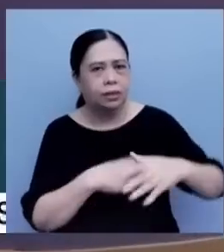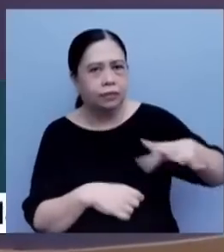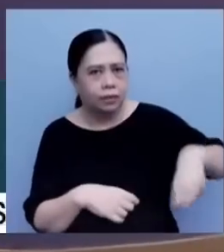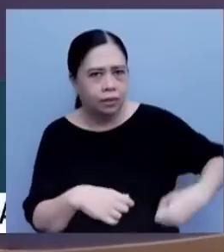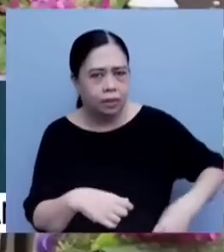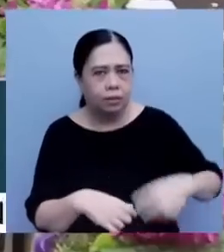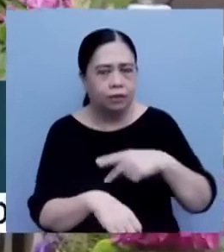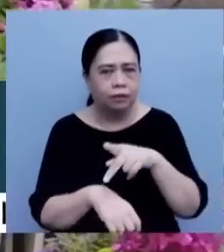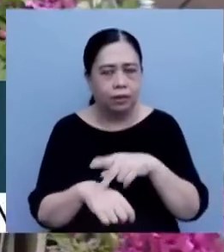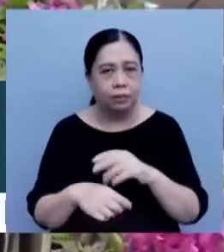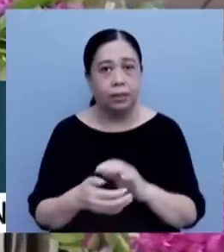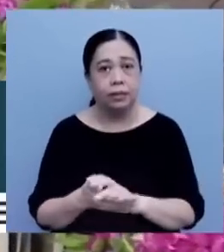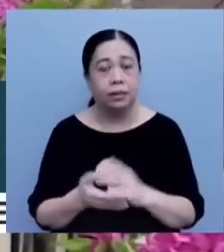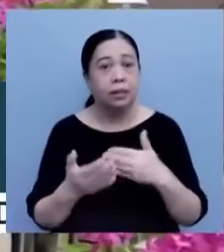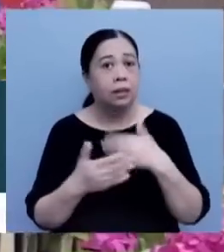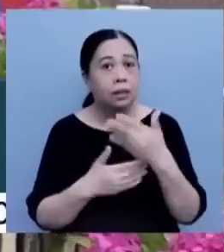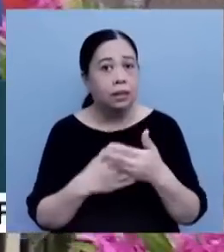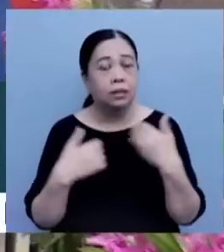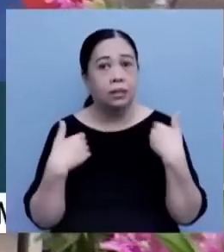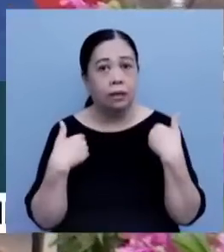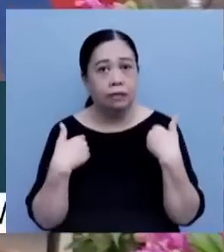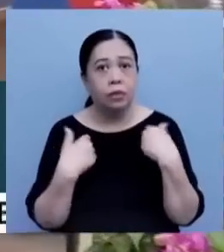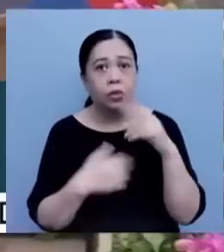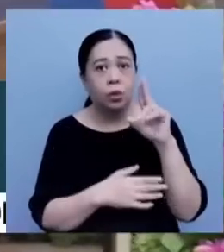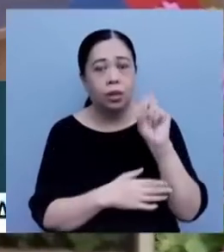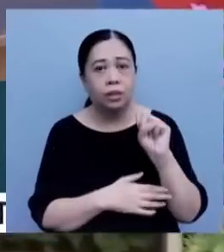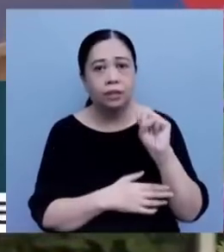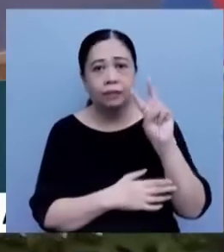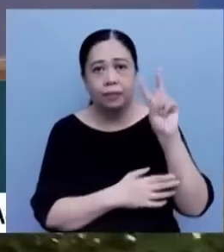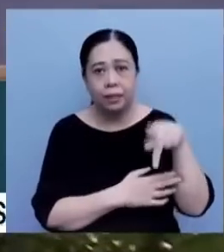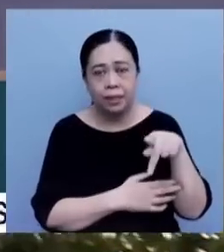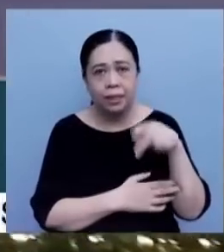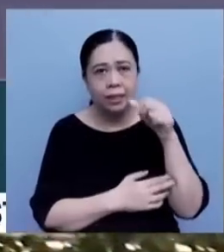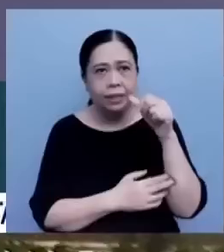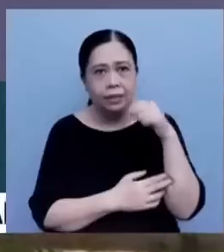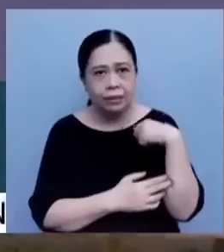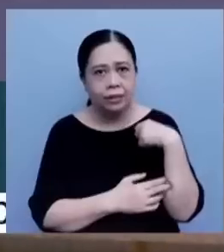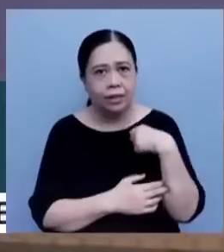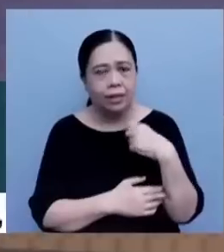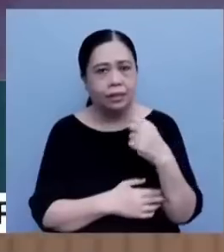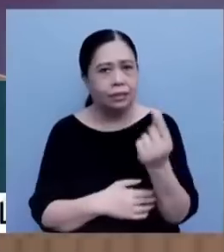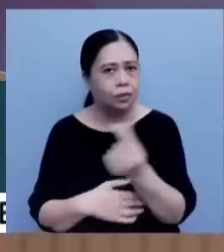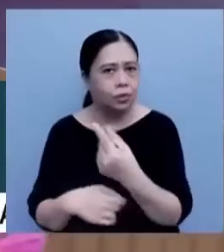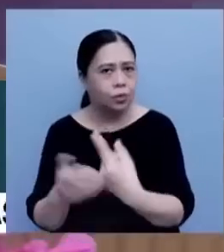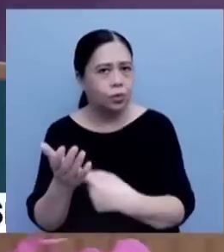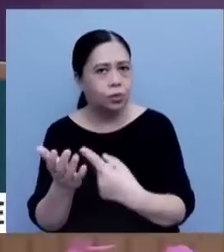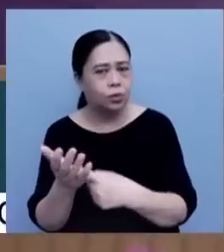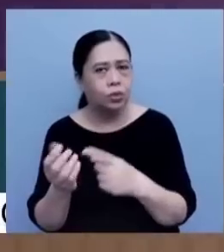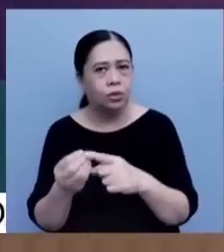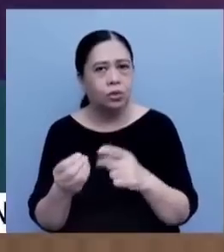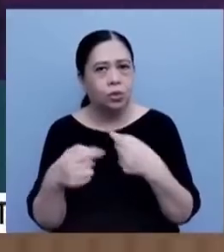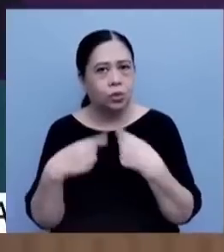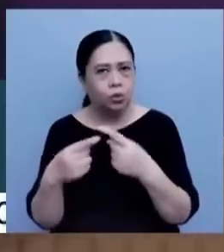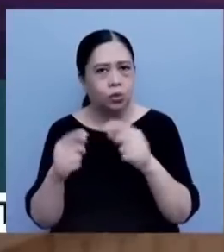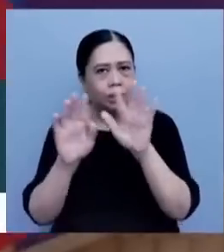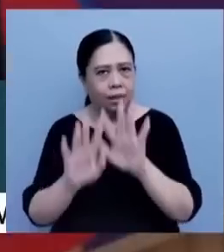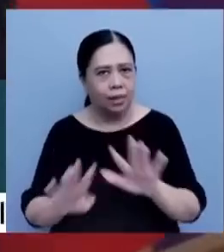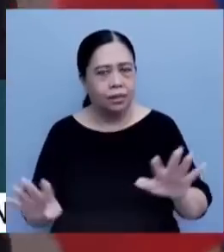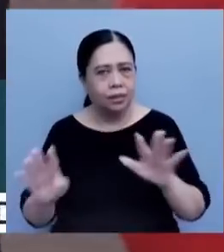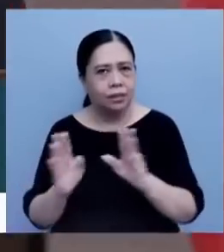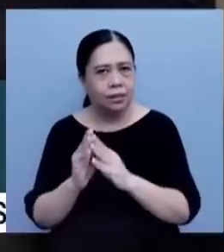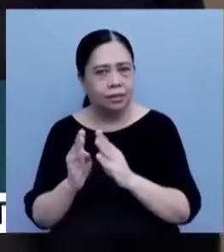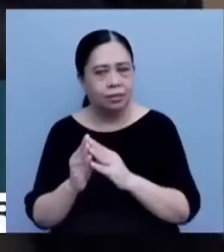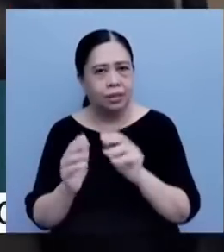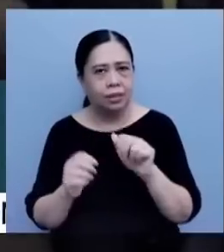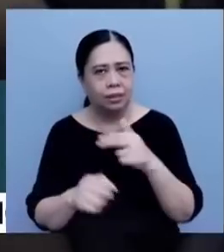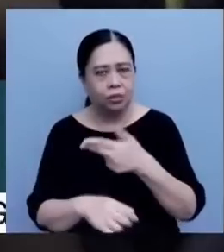president also met with U.S. Vice President Kamala Harris last night on the sidelines of the U.S.-ASEAN summit here in Indonesia. And among